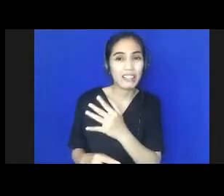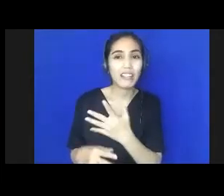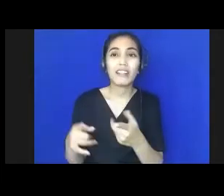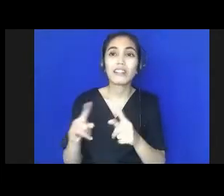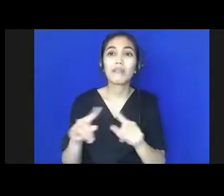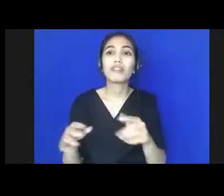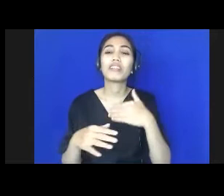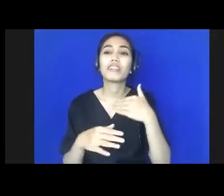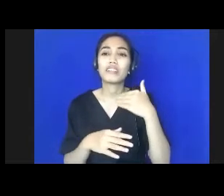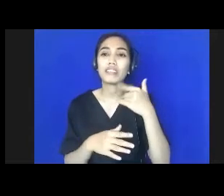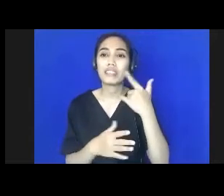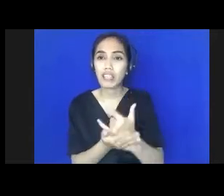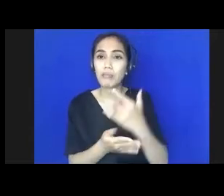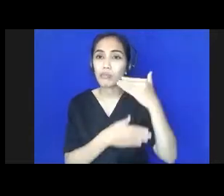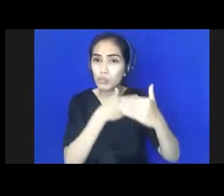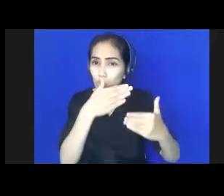please.